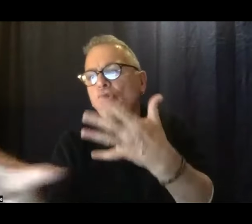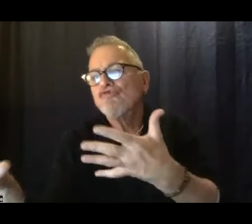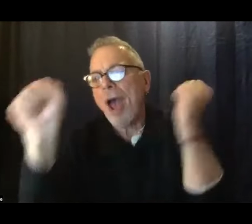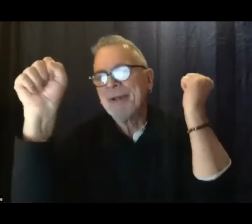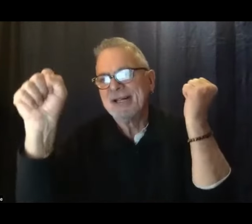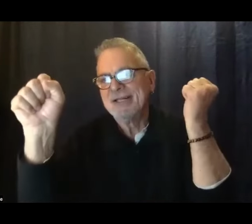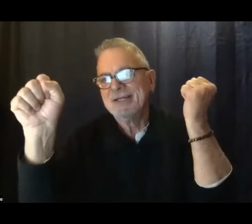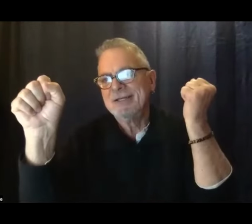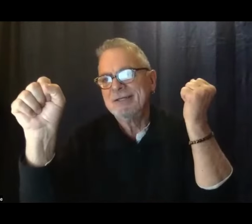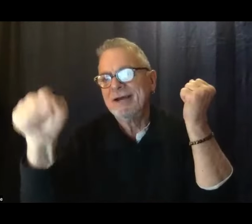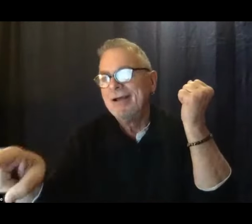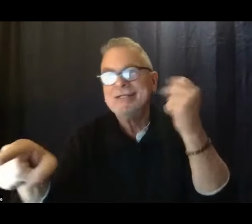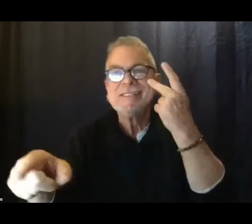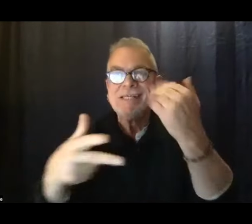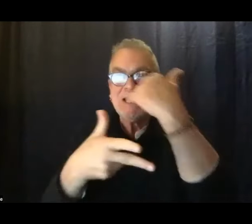to be slow